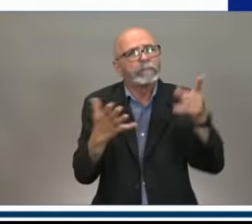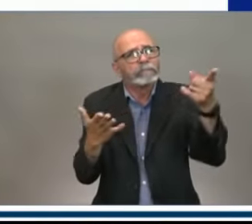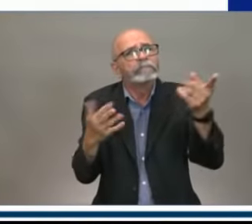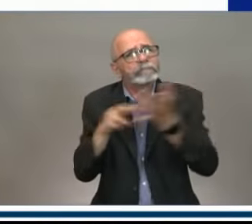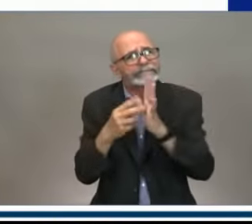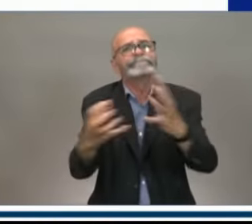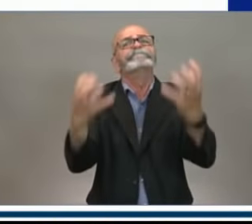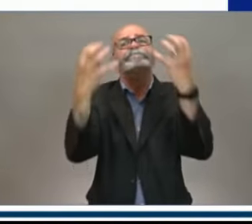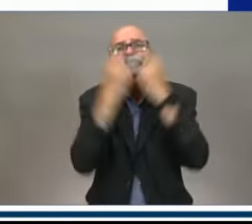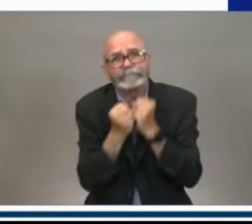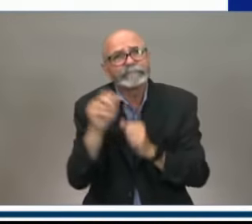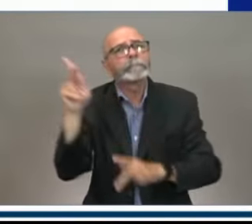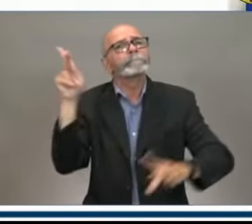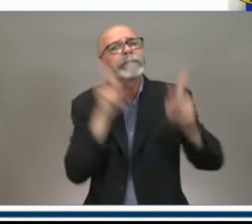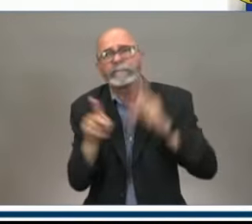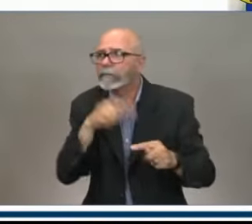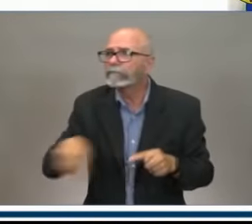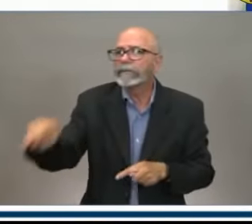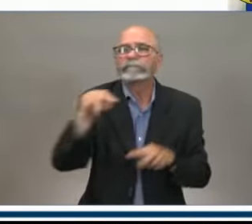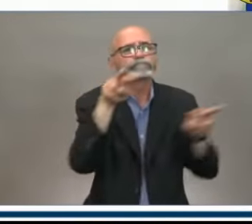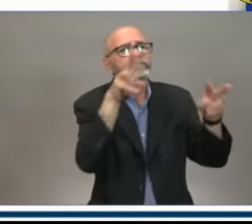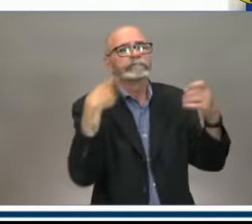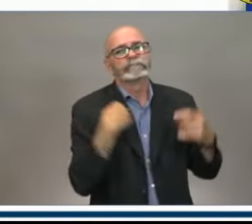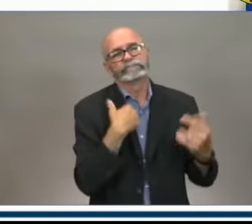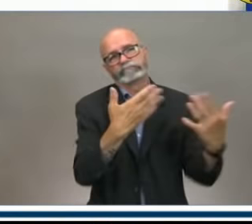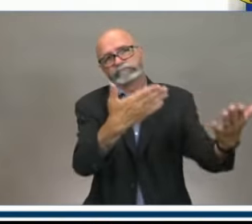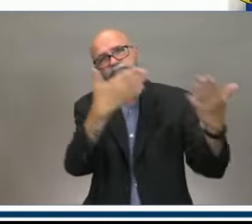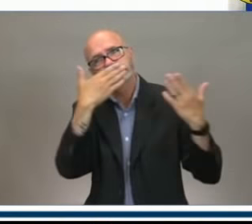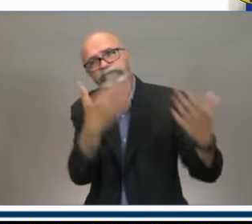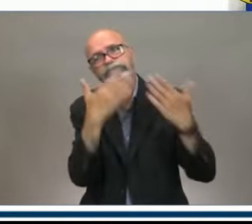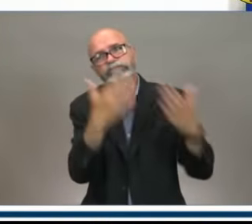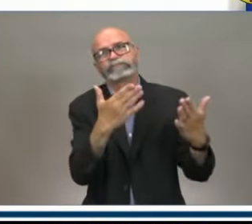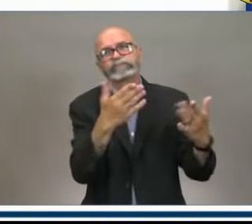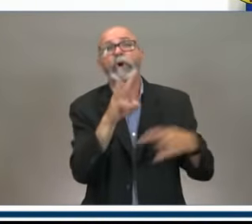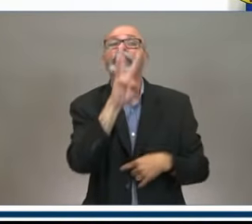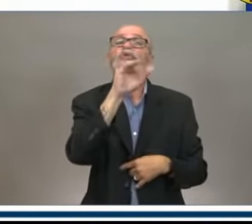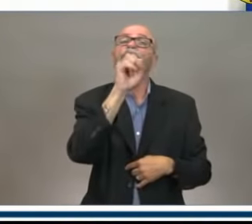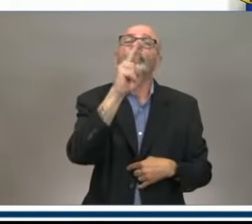Dr. Strang, on behalf of all Nova Scotians, I wanted to wish you well, and I look forward to seeing